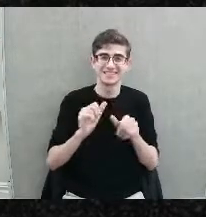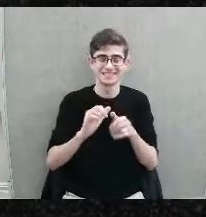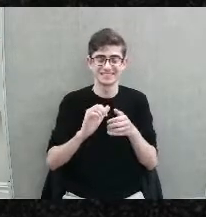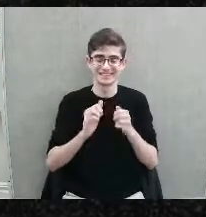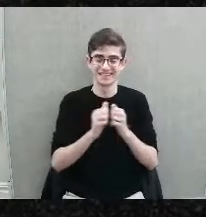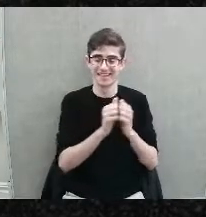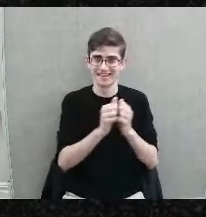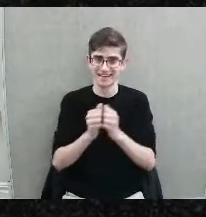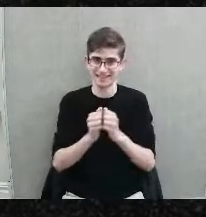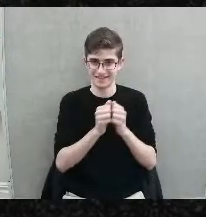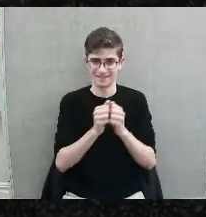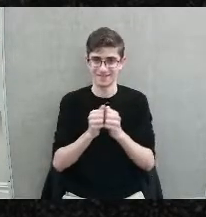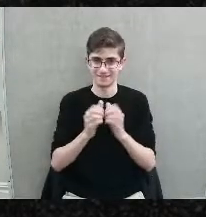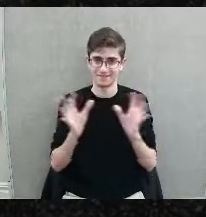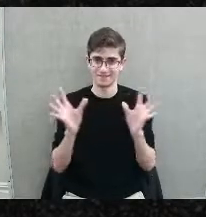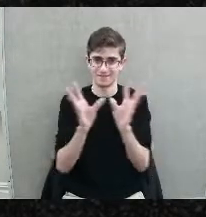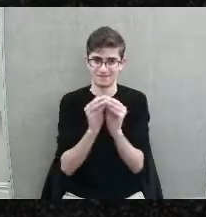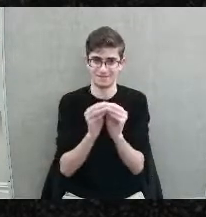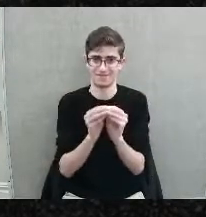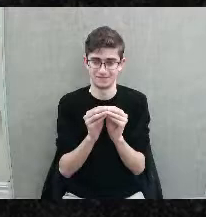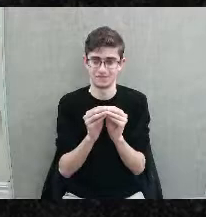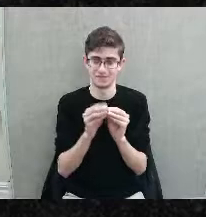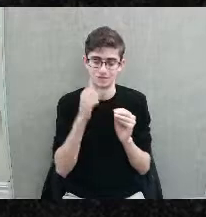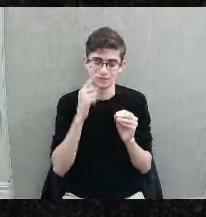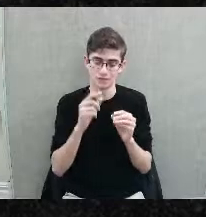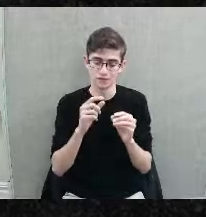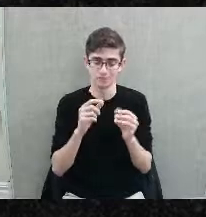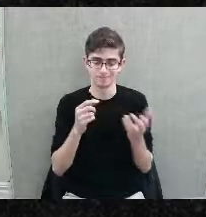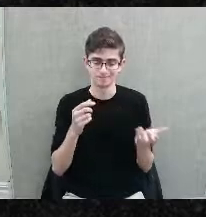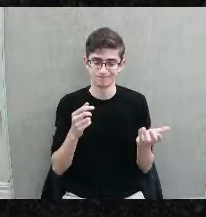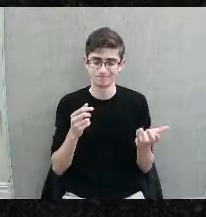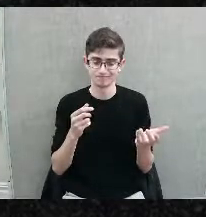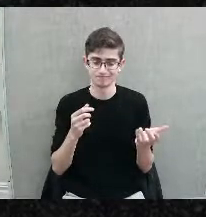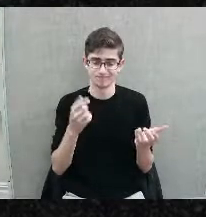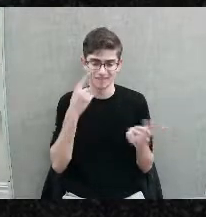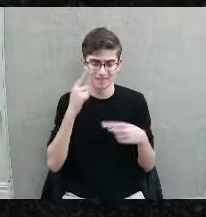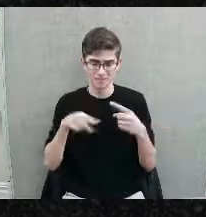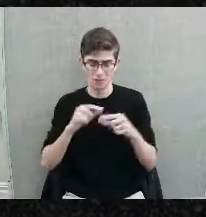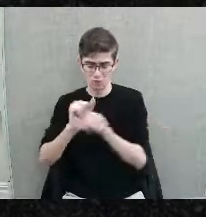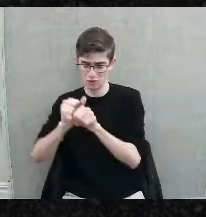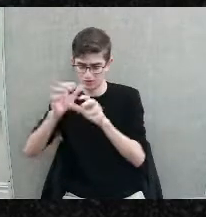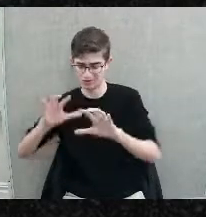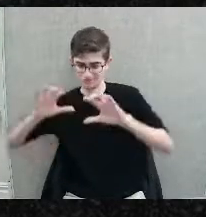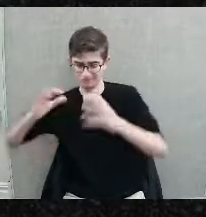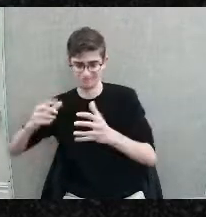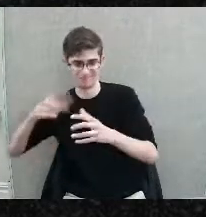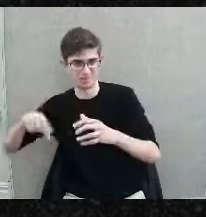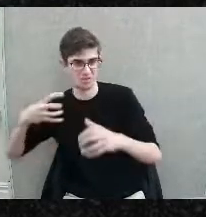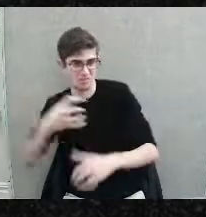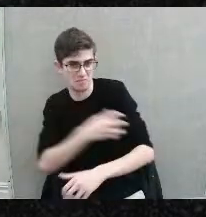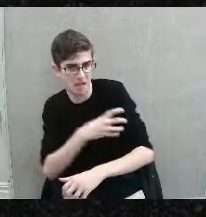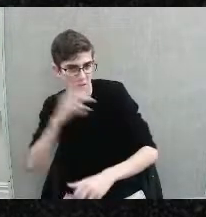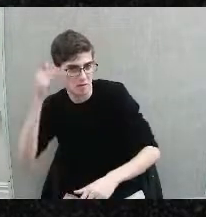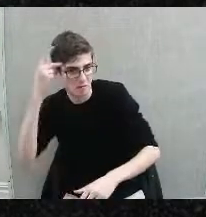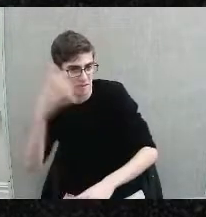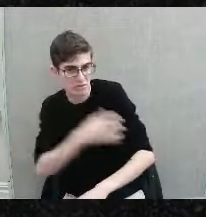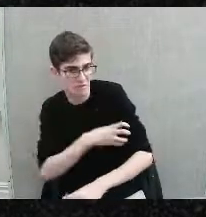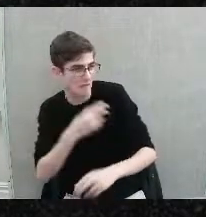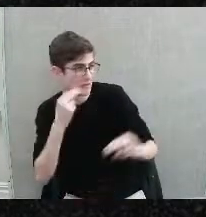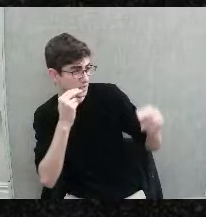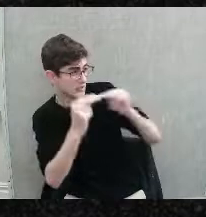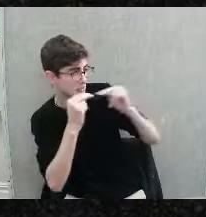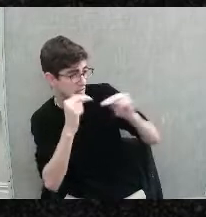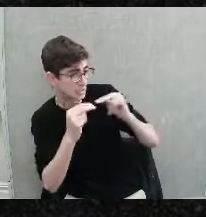as we think about what is the kind of collective bargaining power, right, that workers have in relation to companies and entities that have